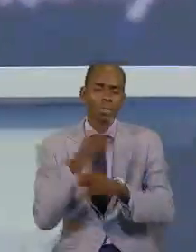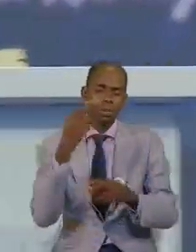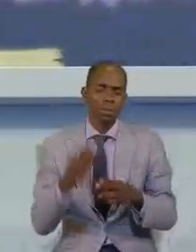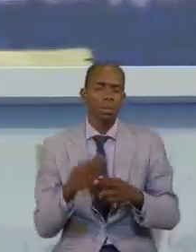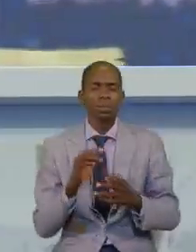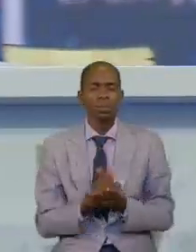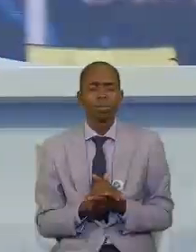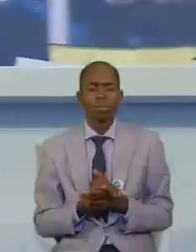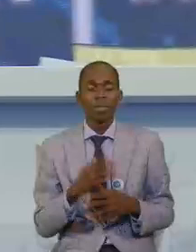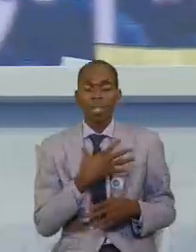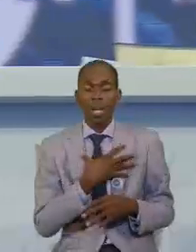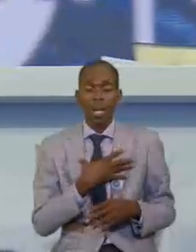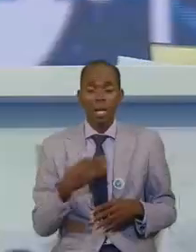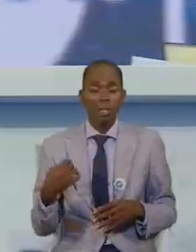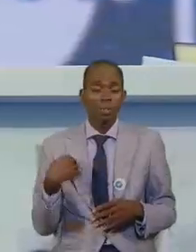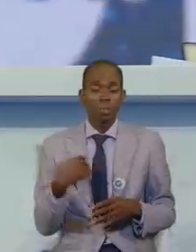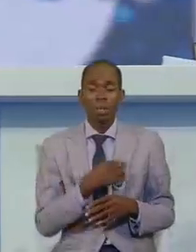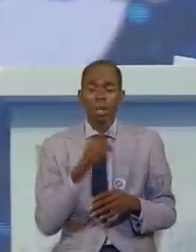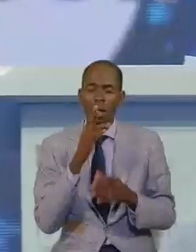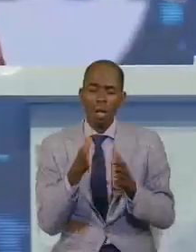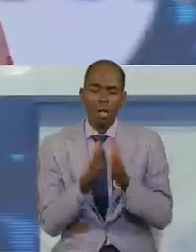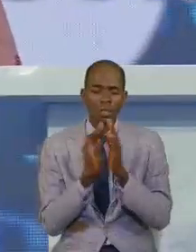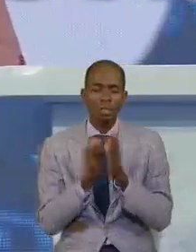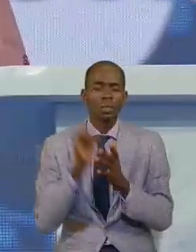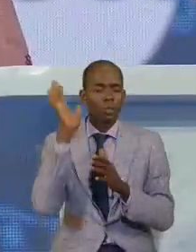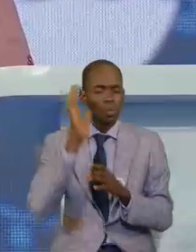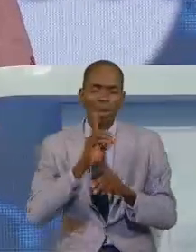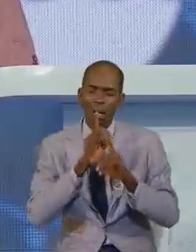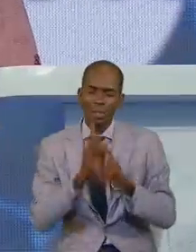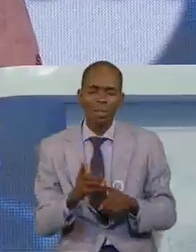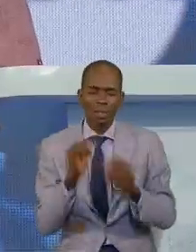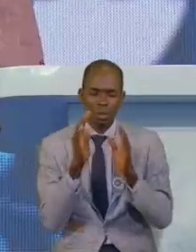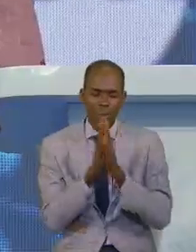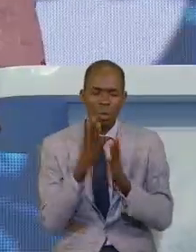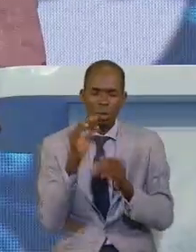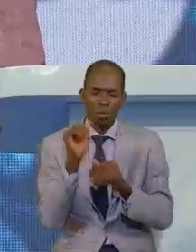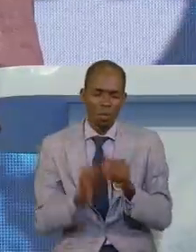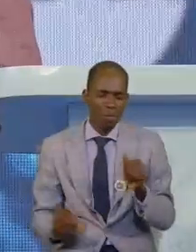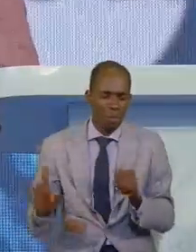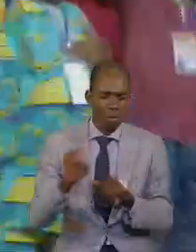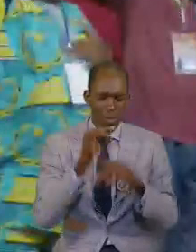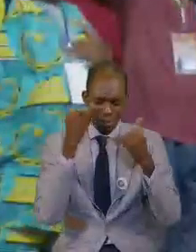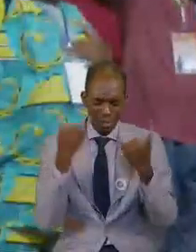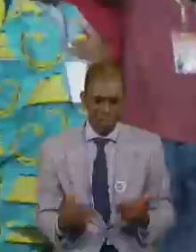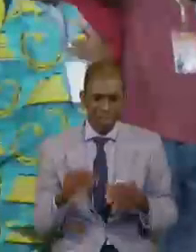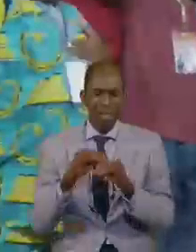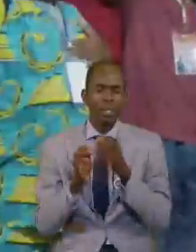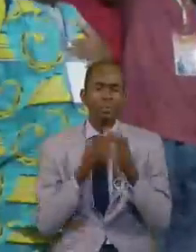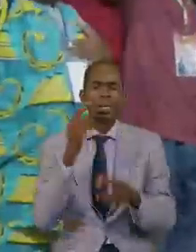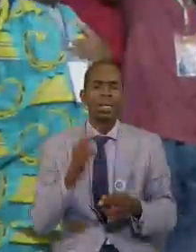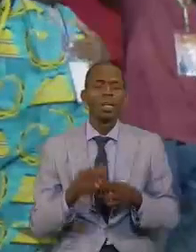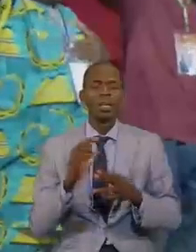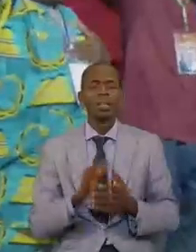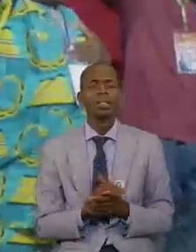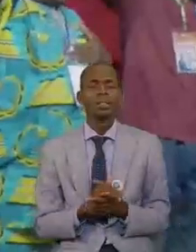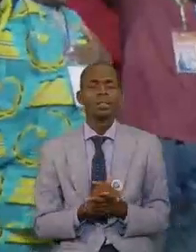And we're asking that you answer the prayer of everyone right now in Jesus' name.